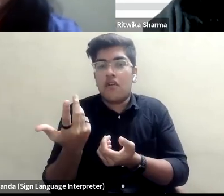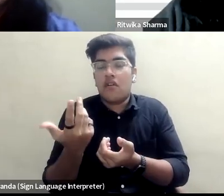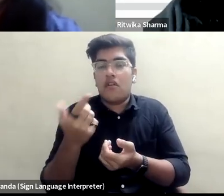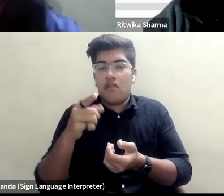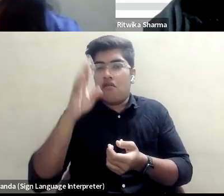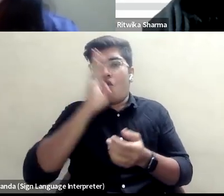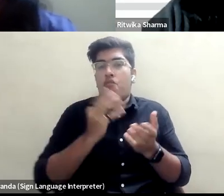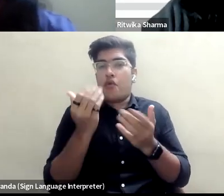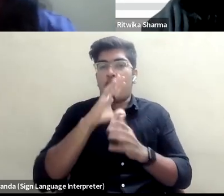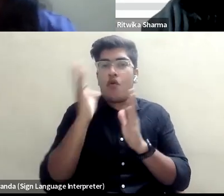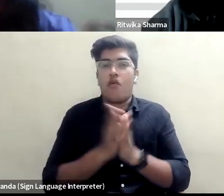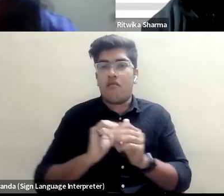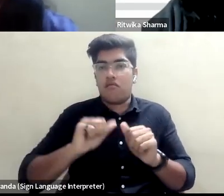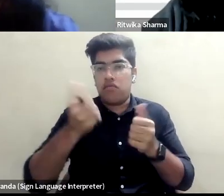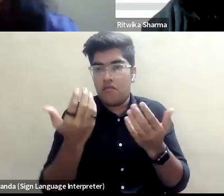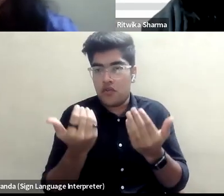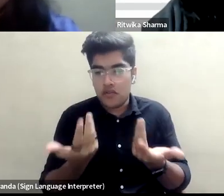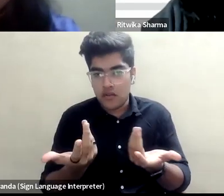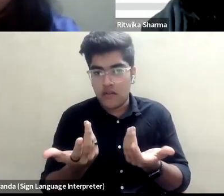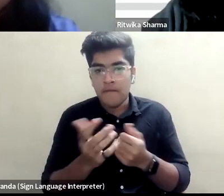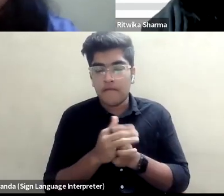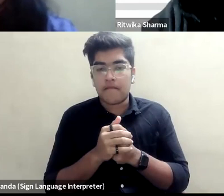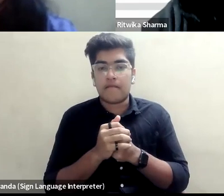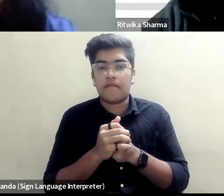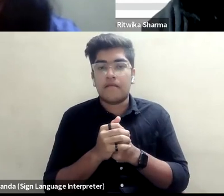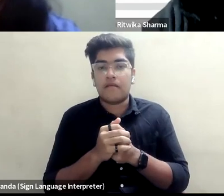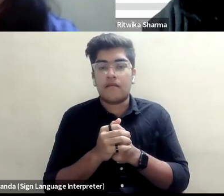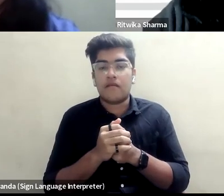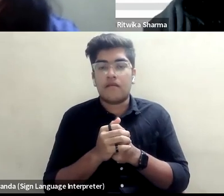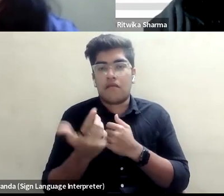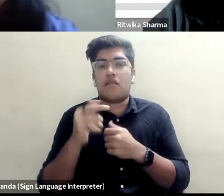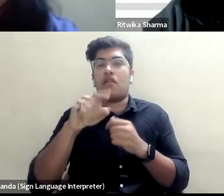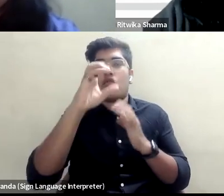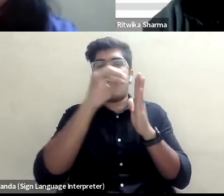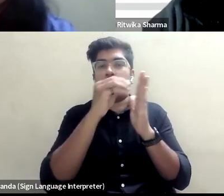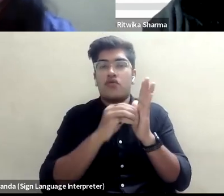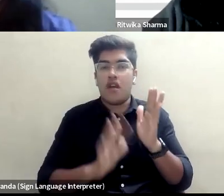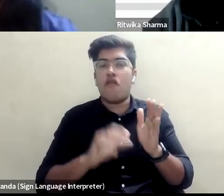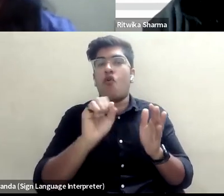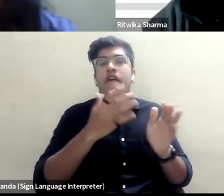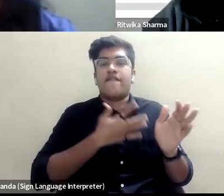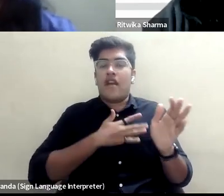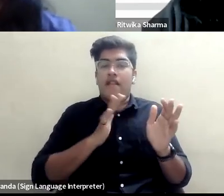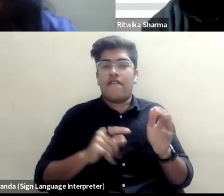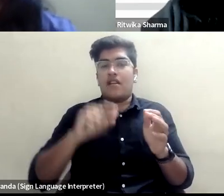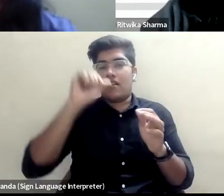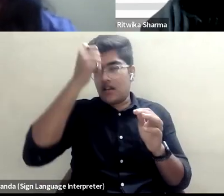all right. And there is something like the Constitution, because they have then faith in the country and the Constitution.